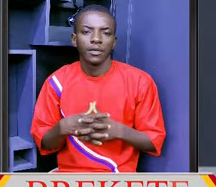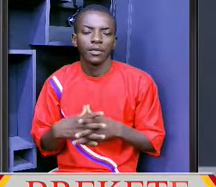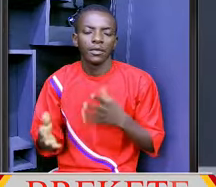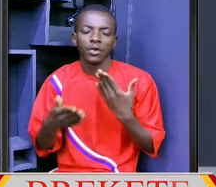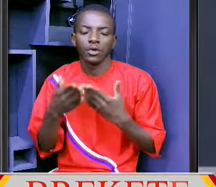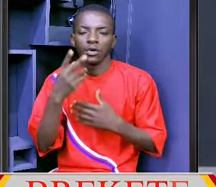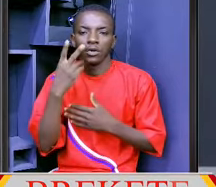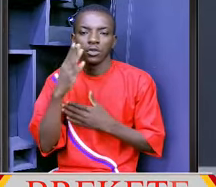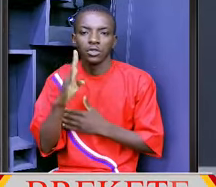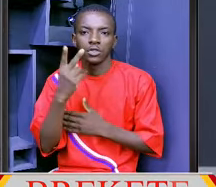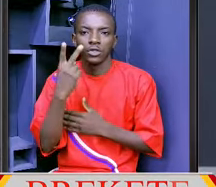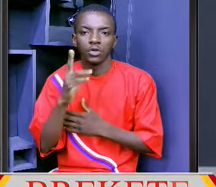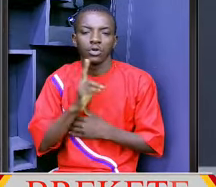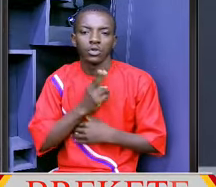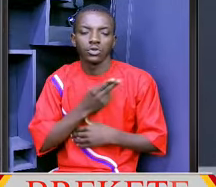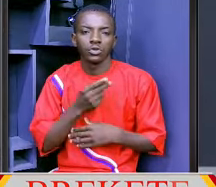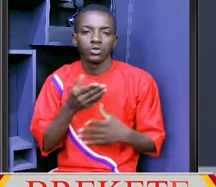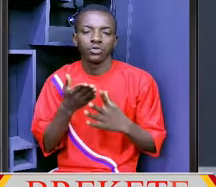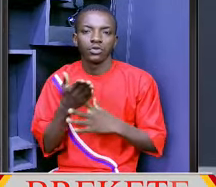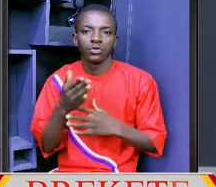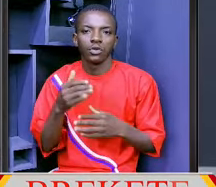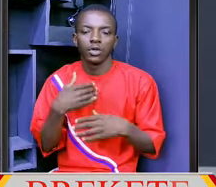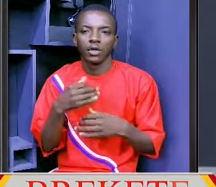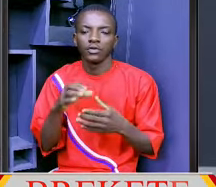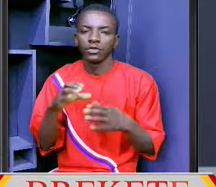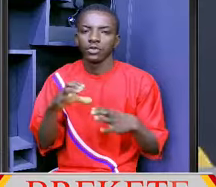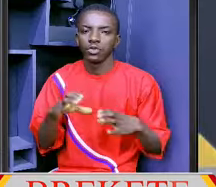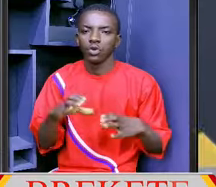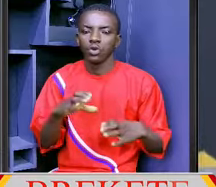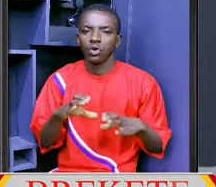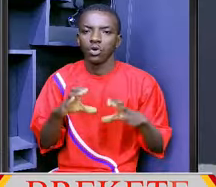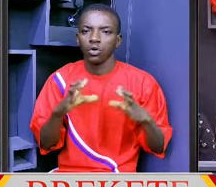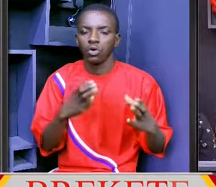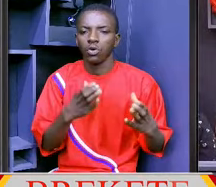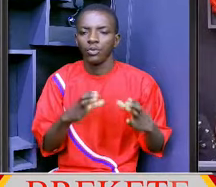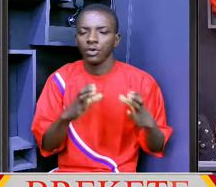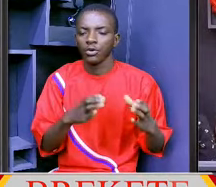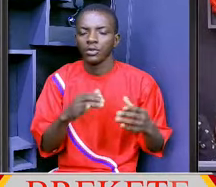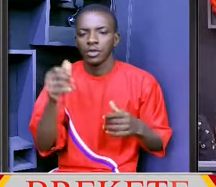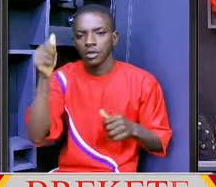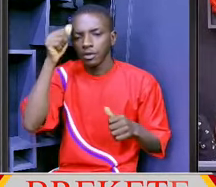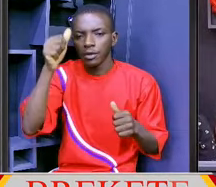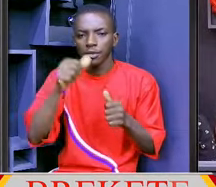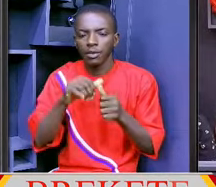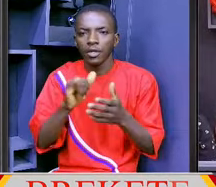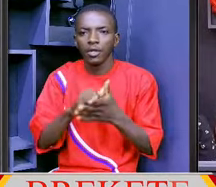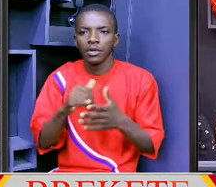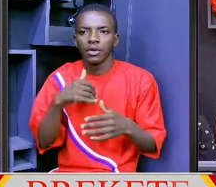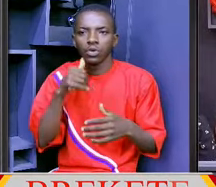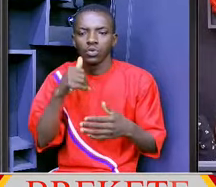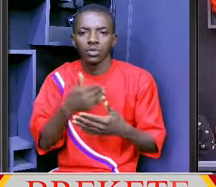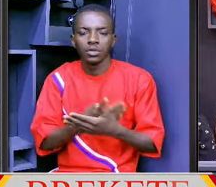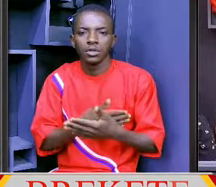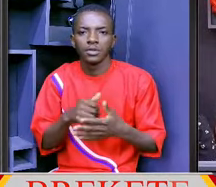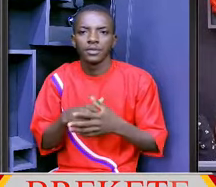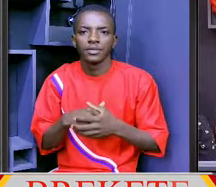Because it was true. You got this community. When I remember that my daughter,